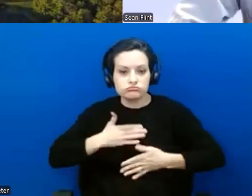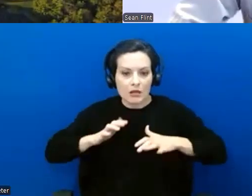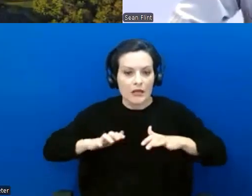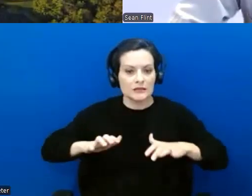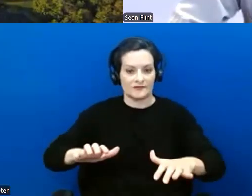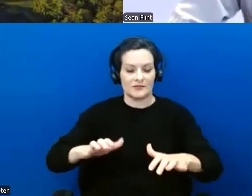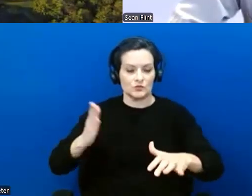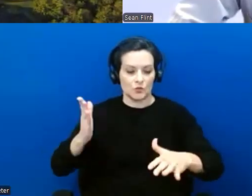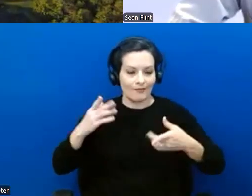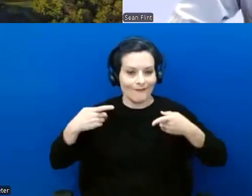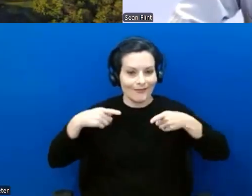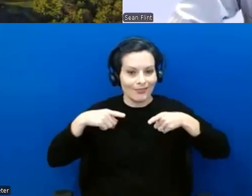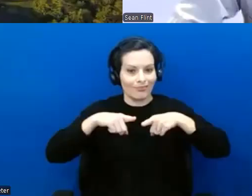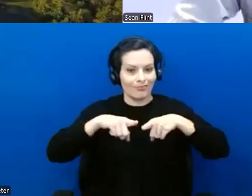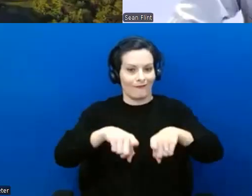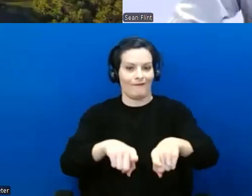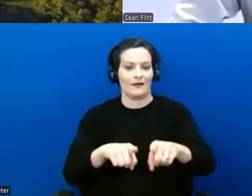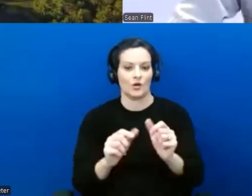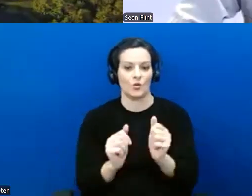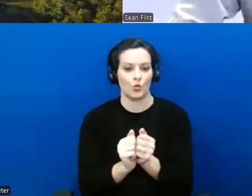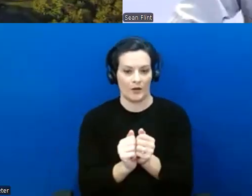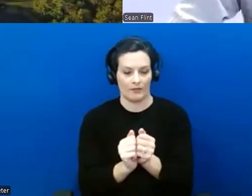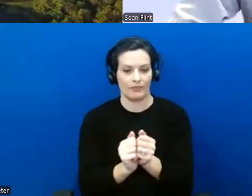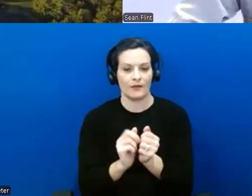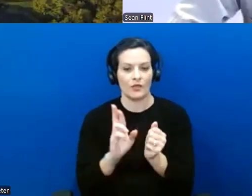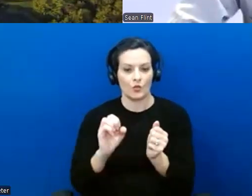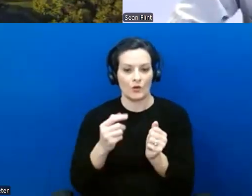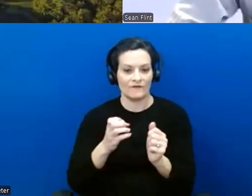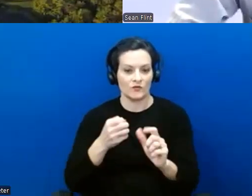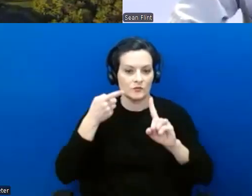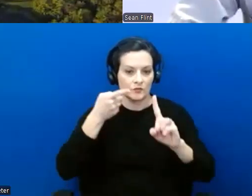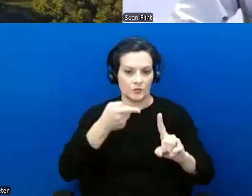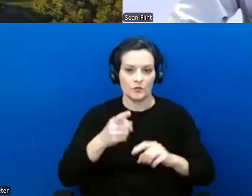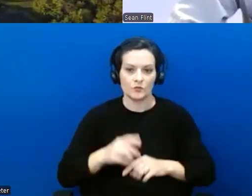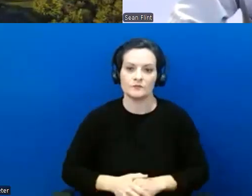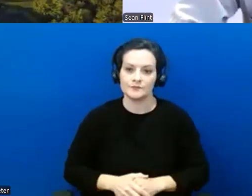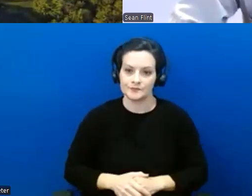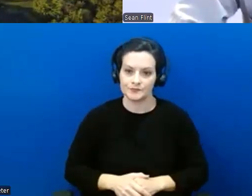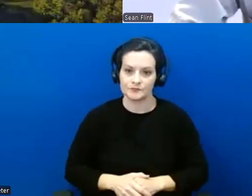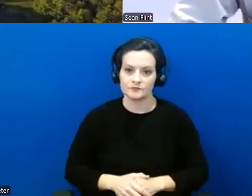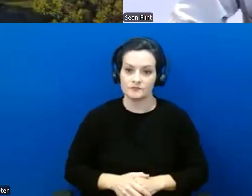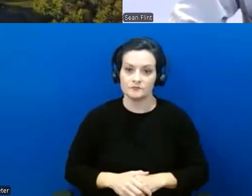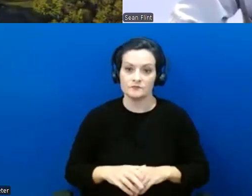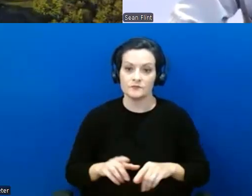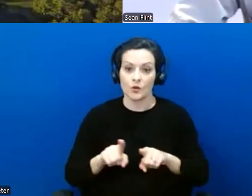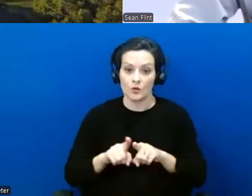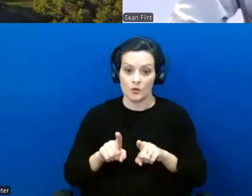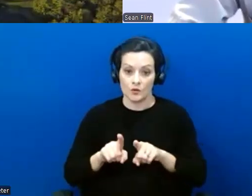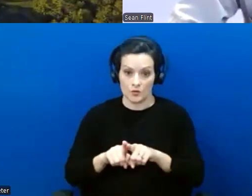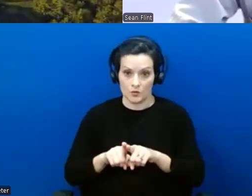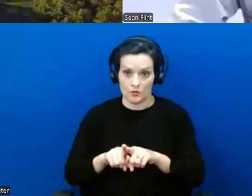align with the purposes of the refuge and with the